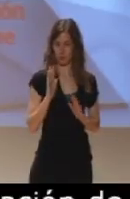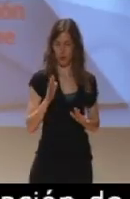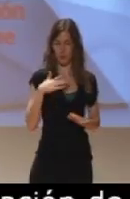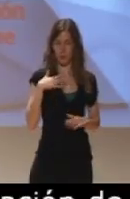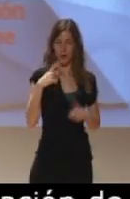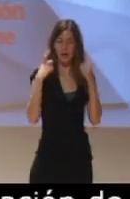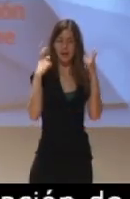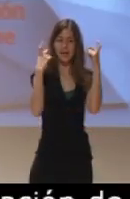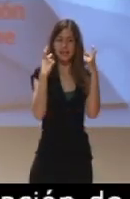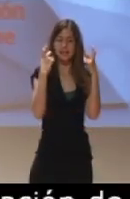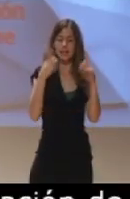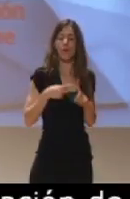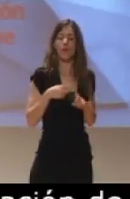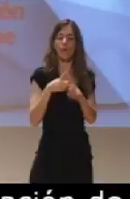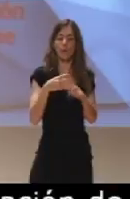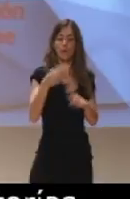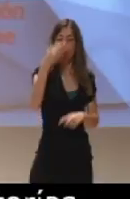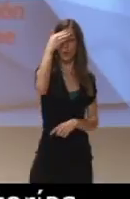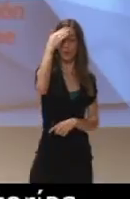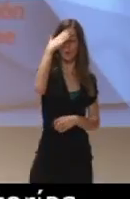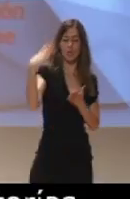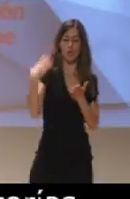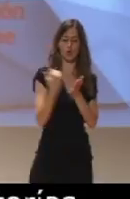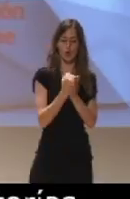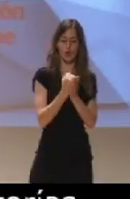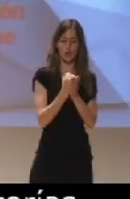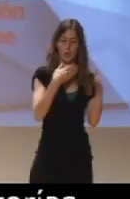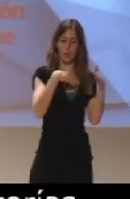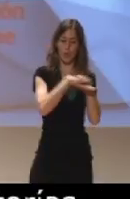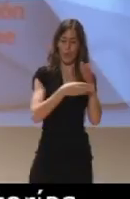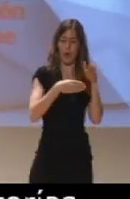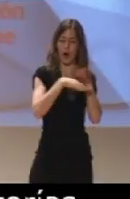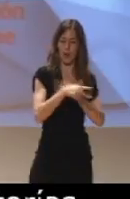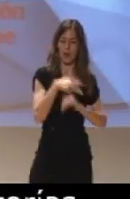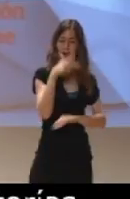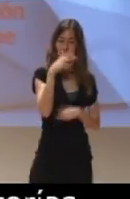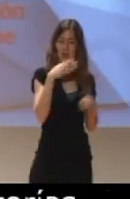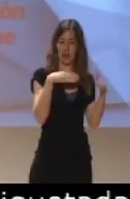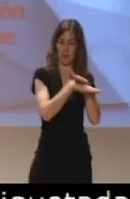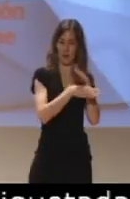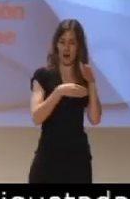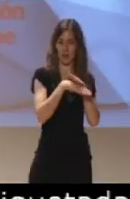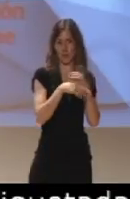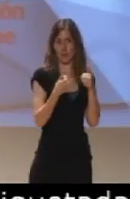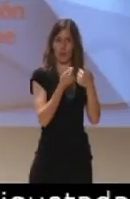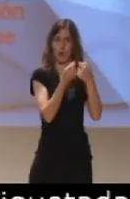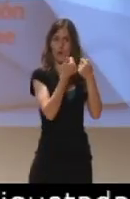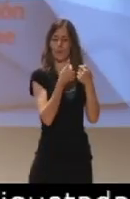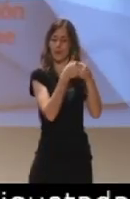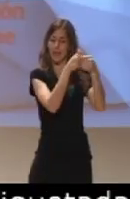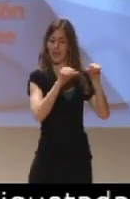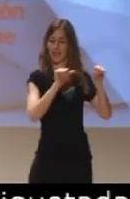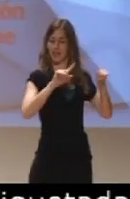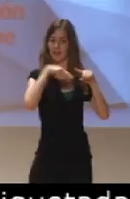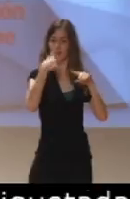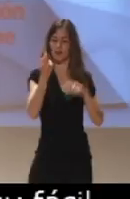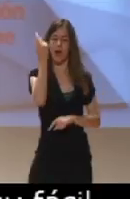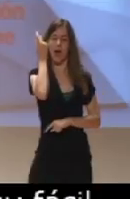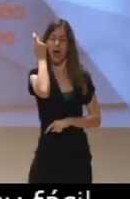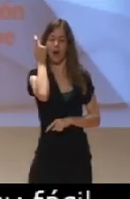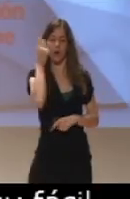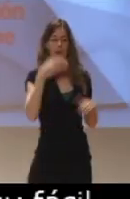tutorings, recording of the tutoring, so that all these sessions are recorded so that